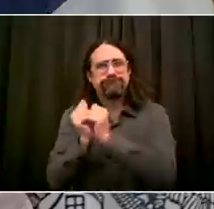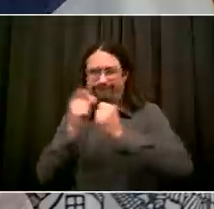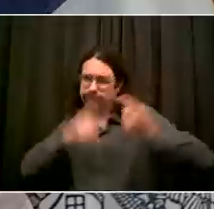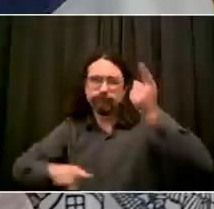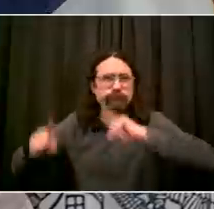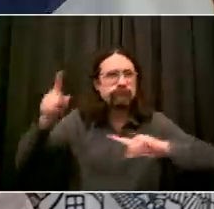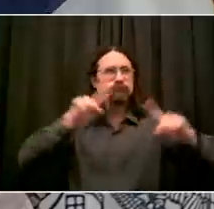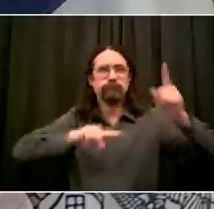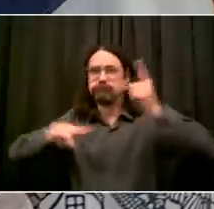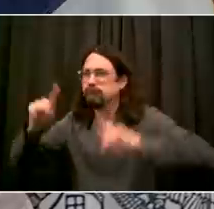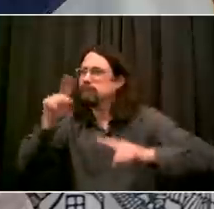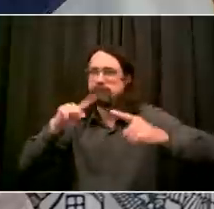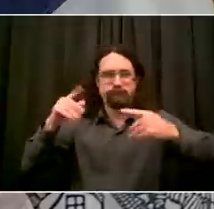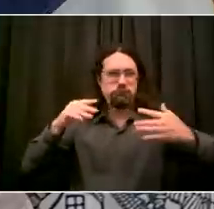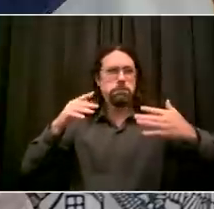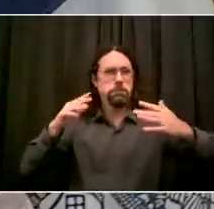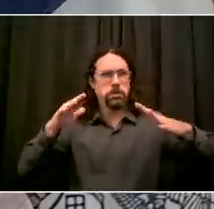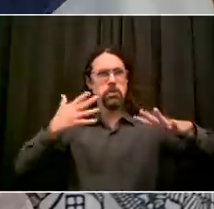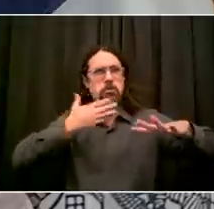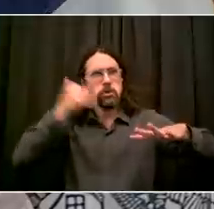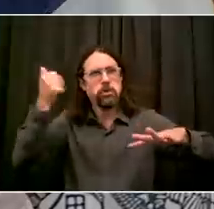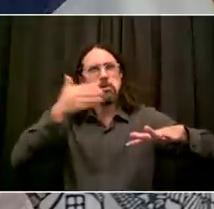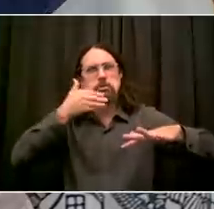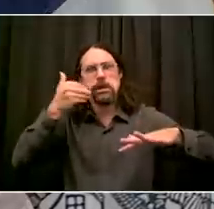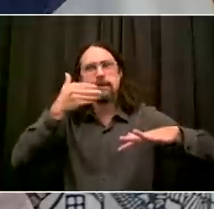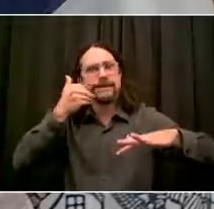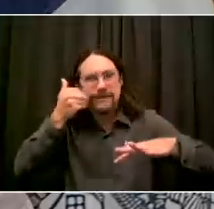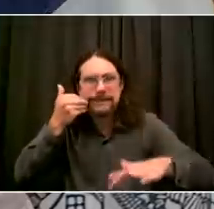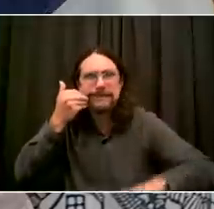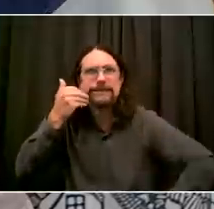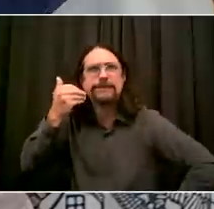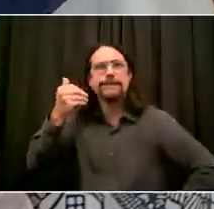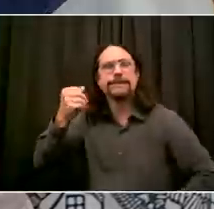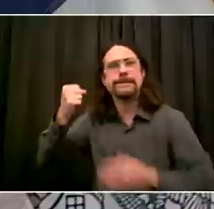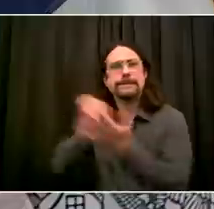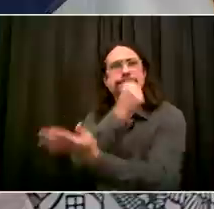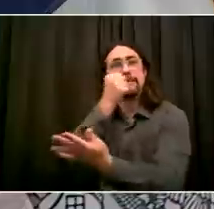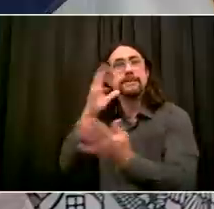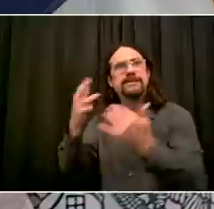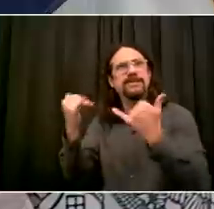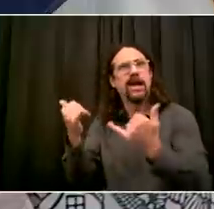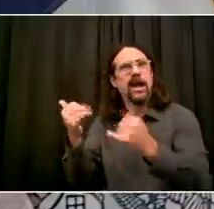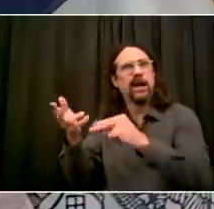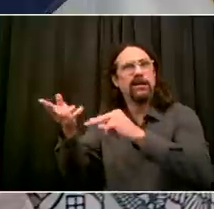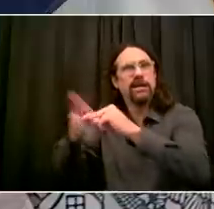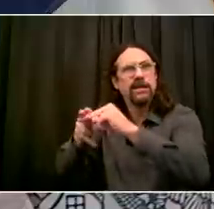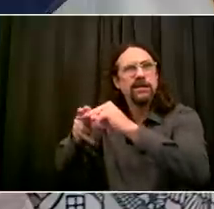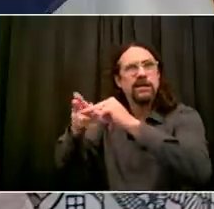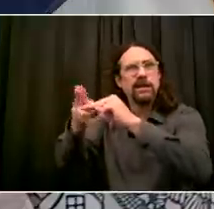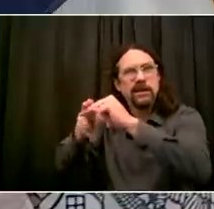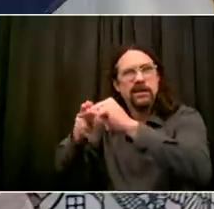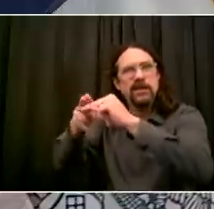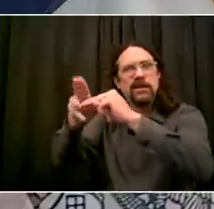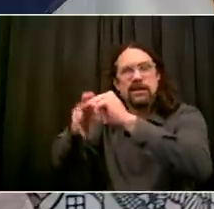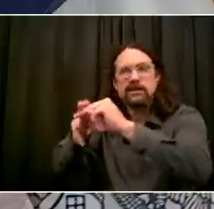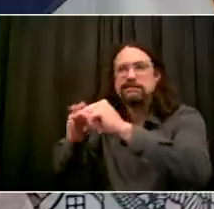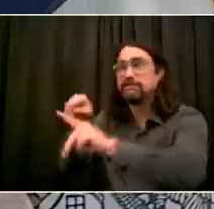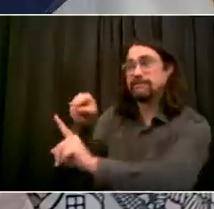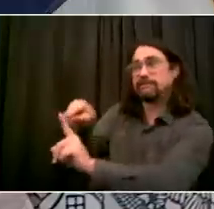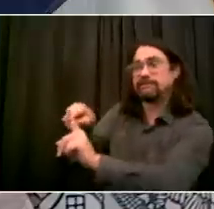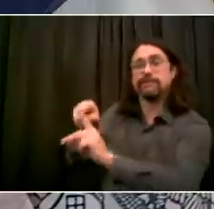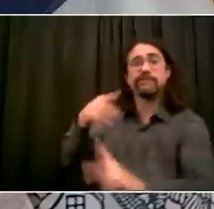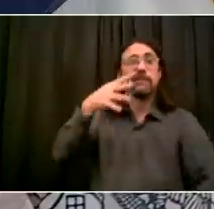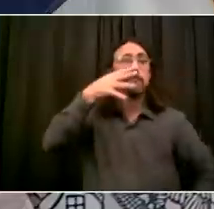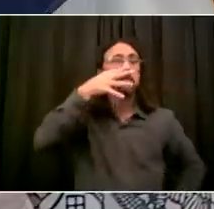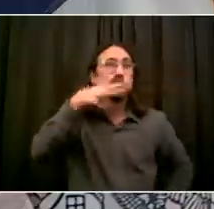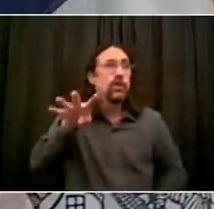cases in certain parts of our city, and we have to get ahead of this. We have to bring everything to bear we can. We have to be